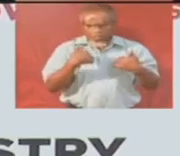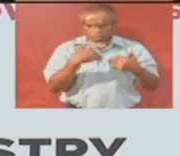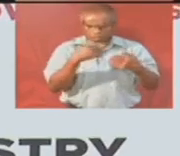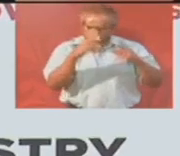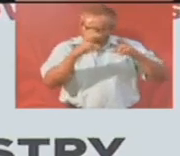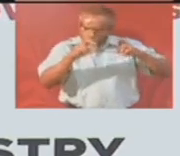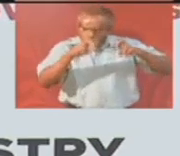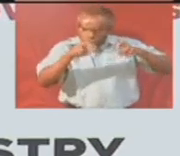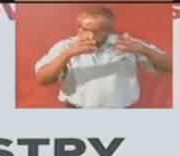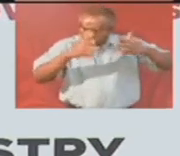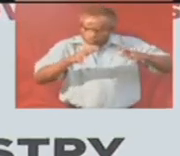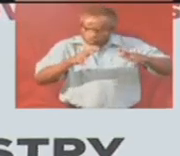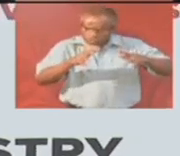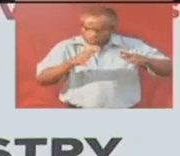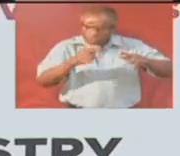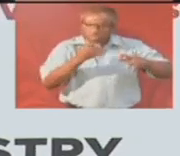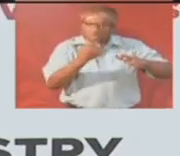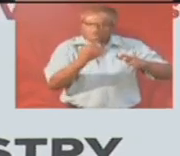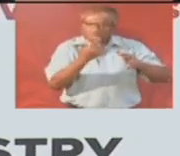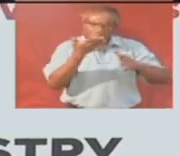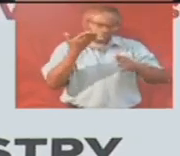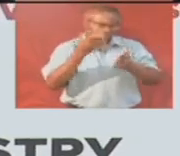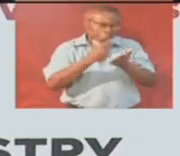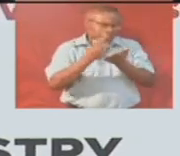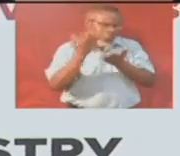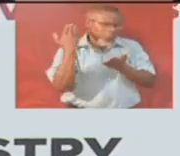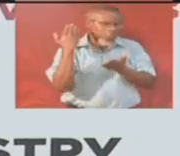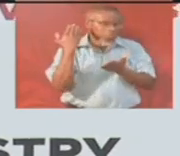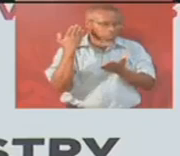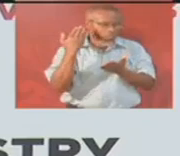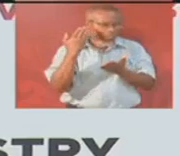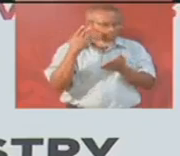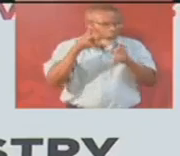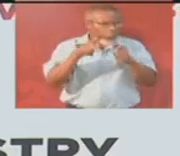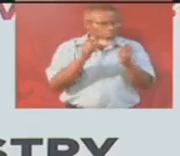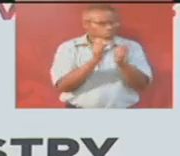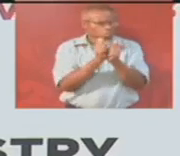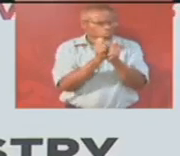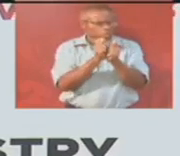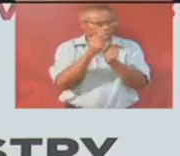how we vaccinate people like with mental disease and so on.